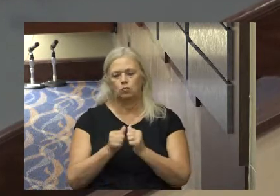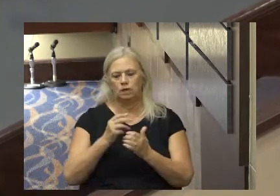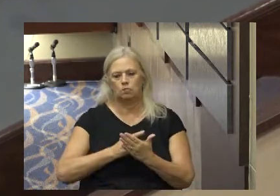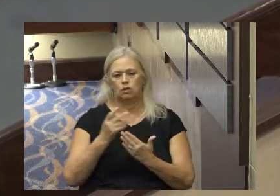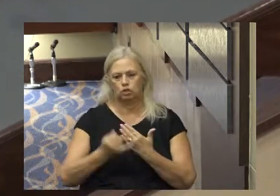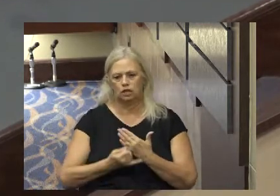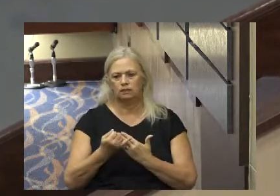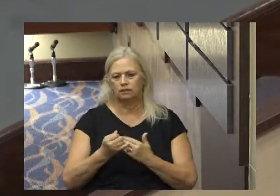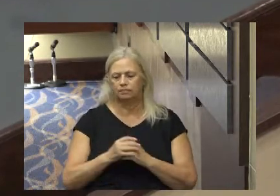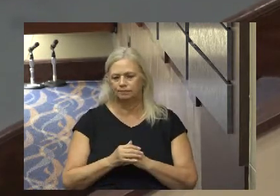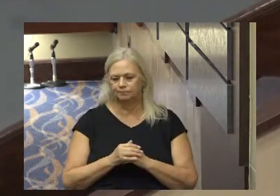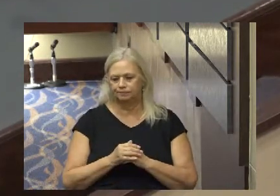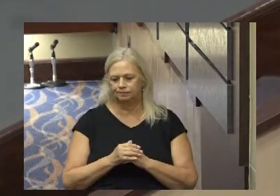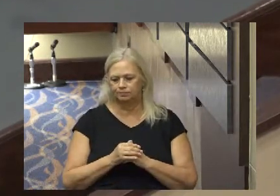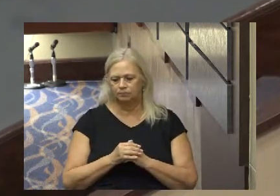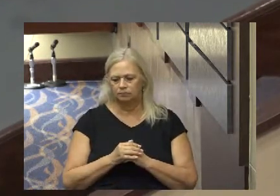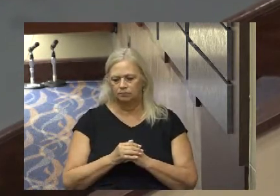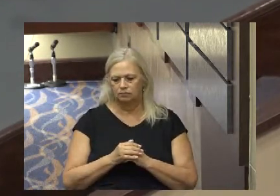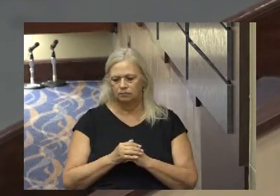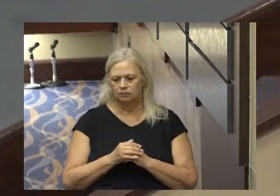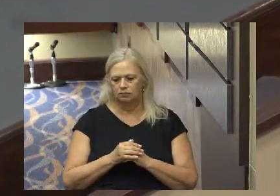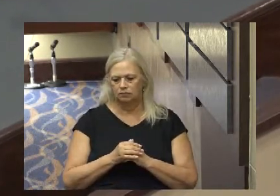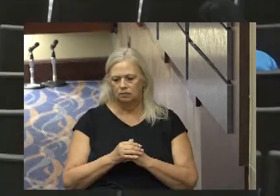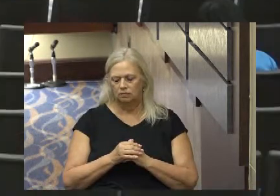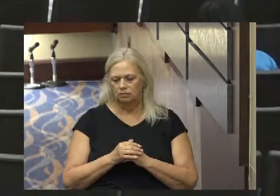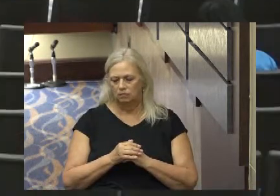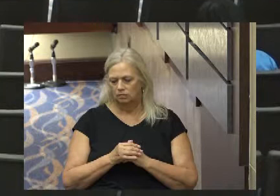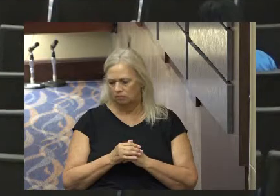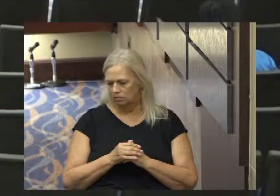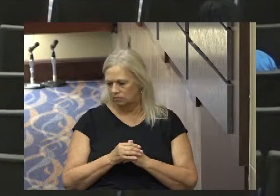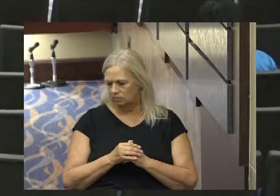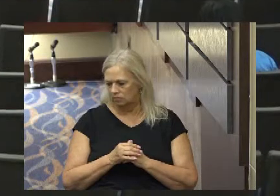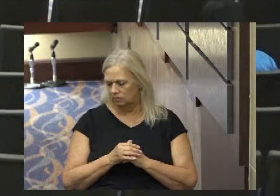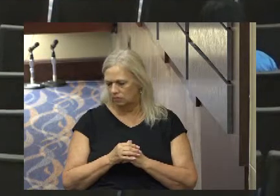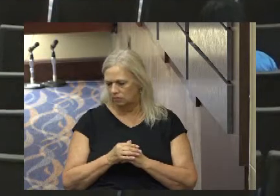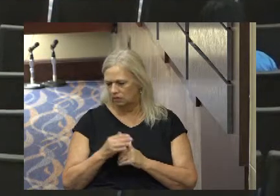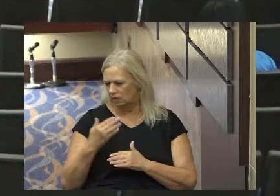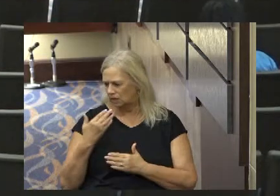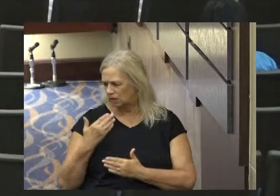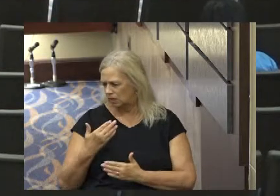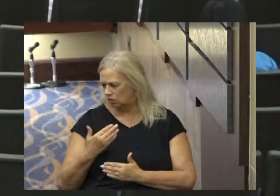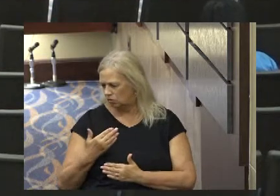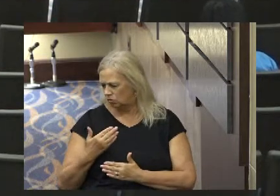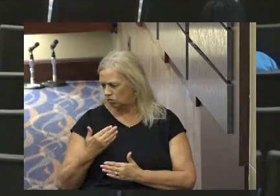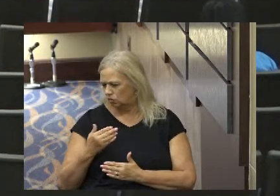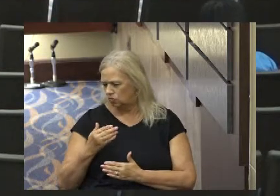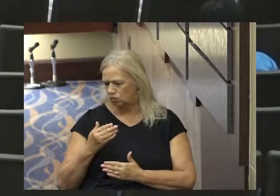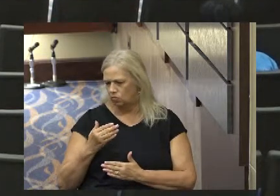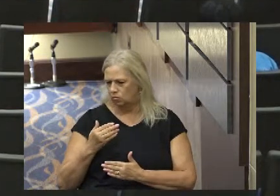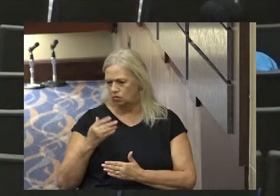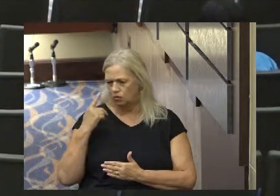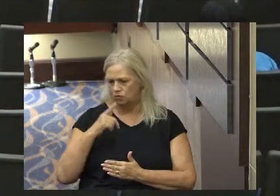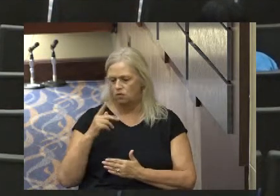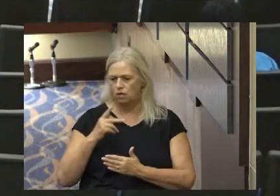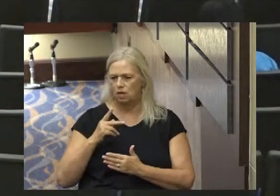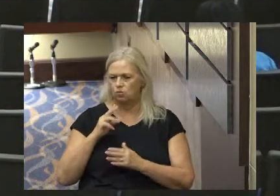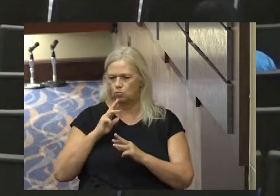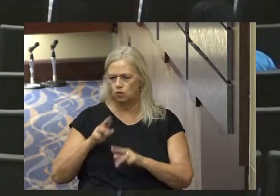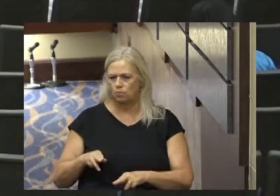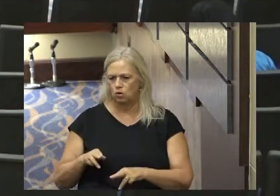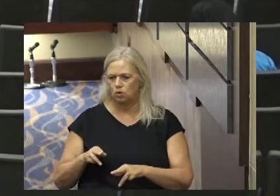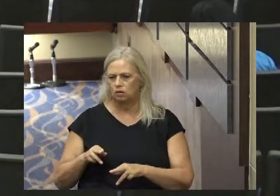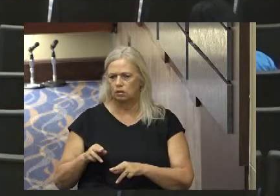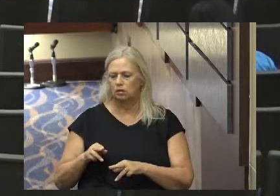just concerned that that person had been changing employment places and it was holding up